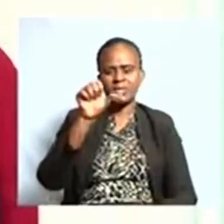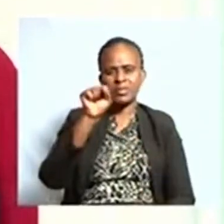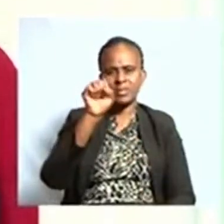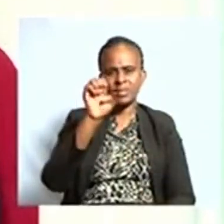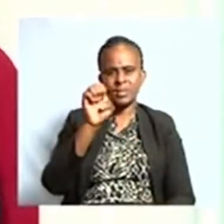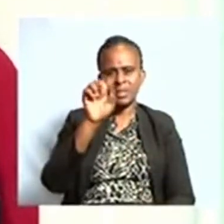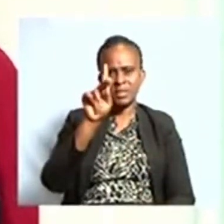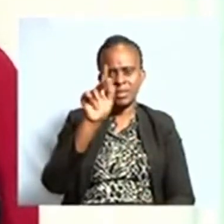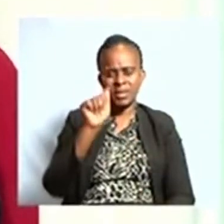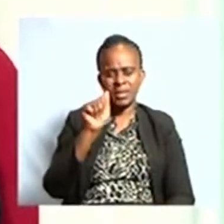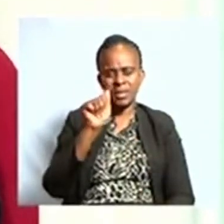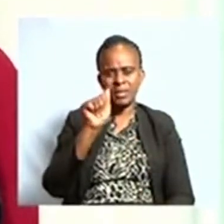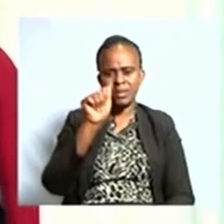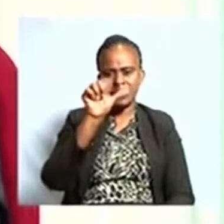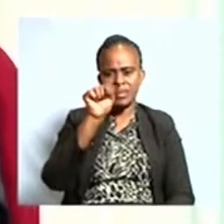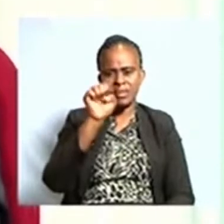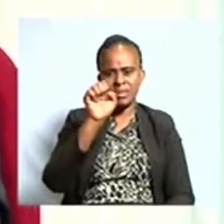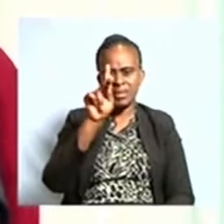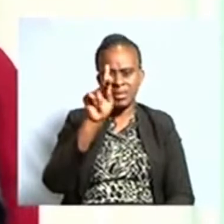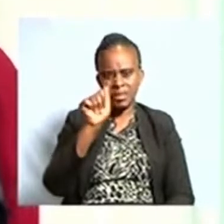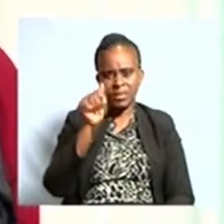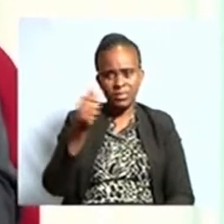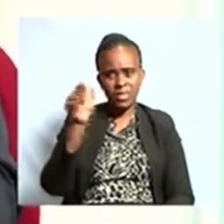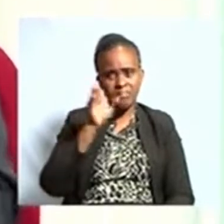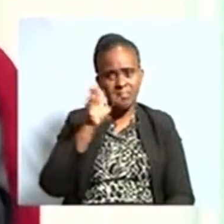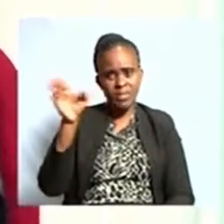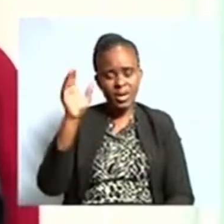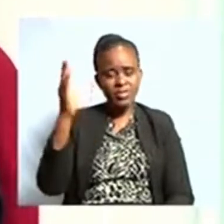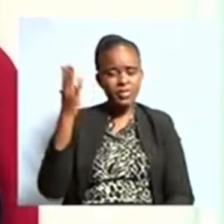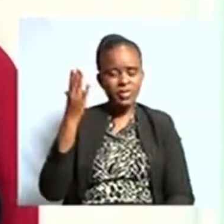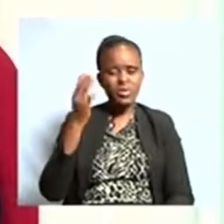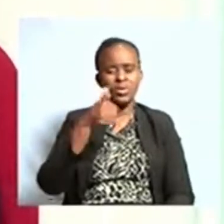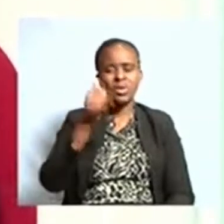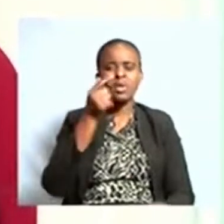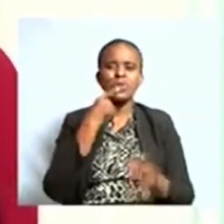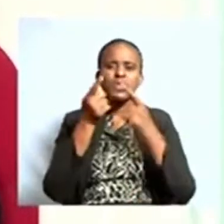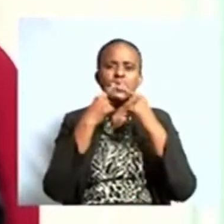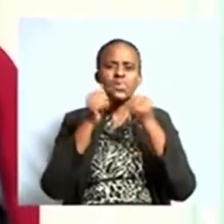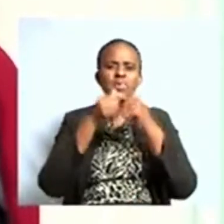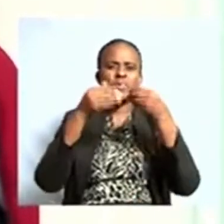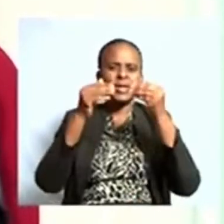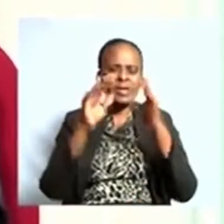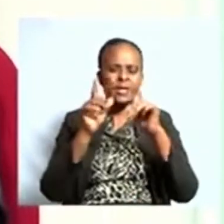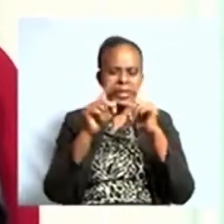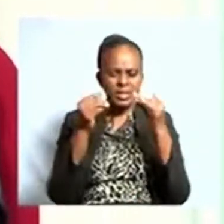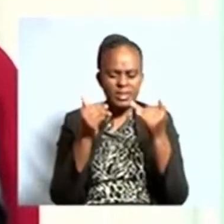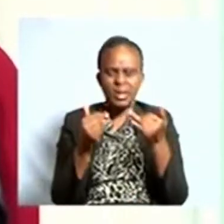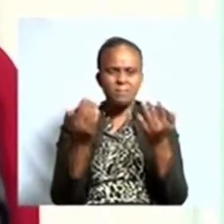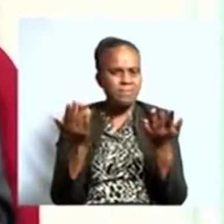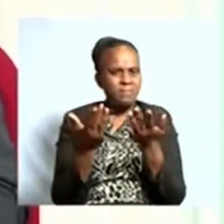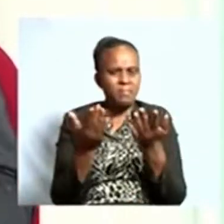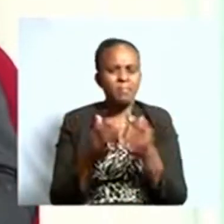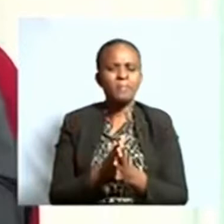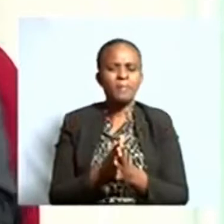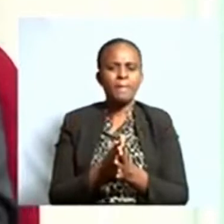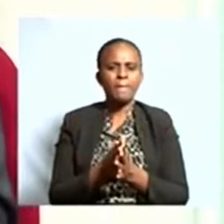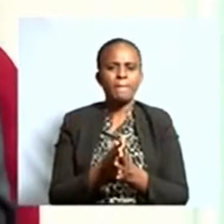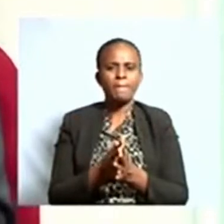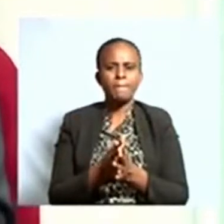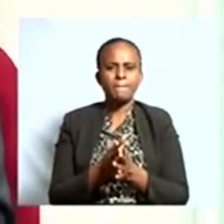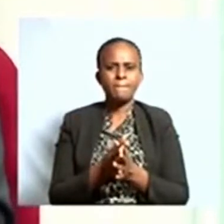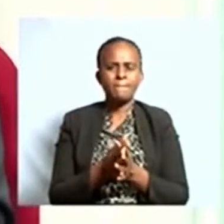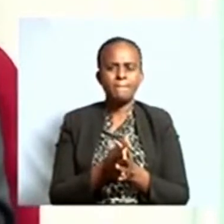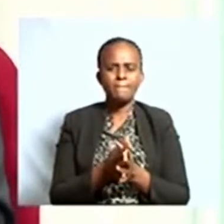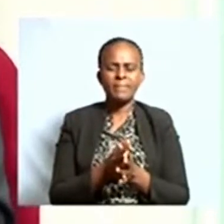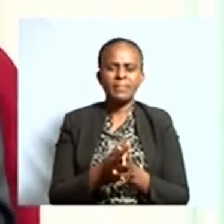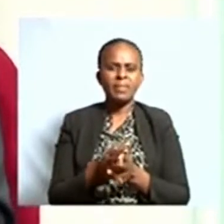Yes. You've been there before, you've addressed the marketeers there, but it's like the message is falling